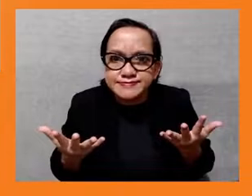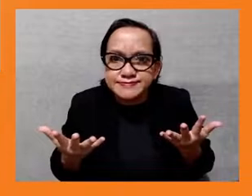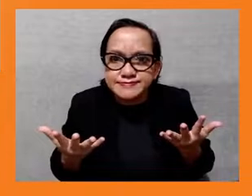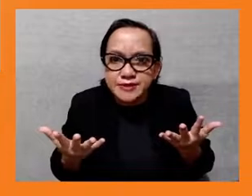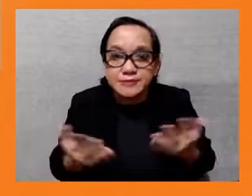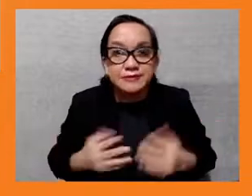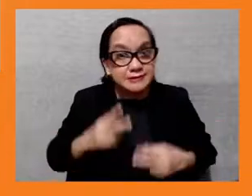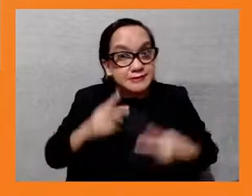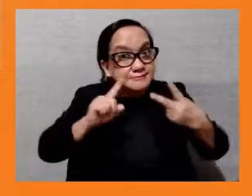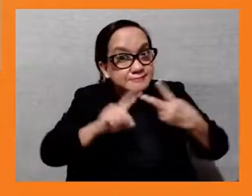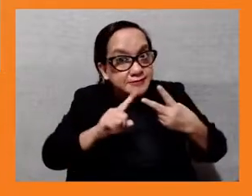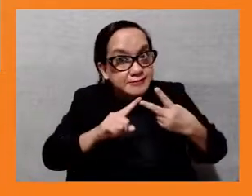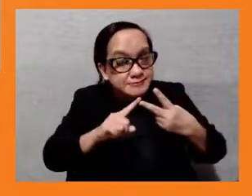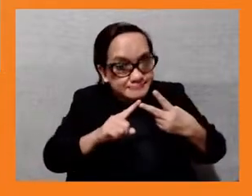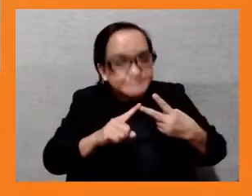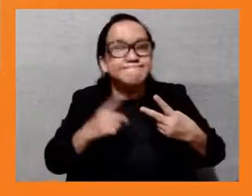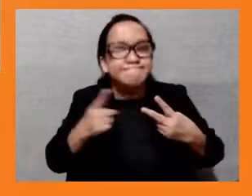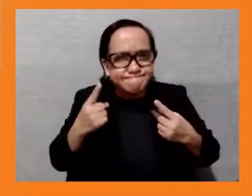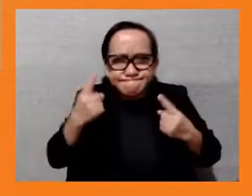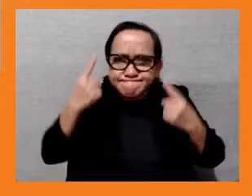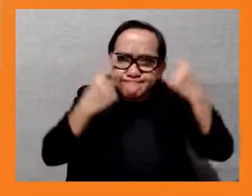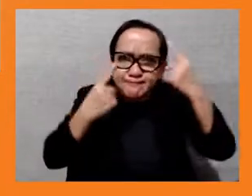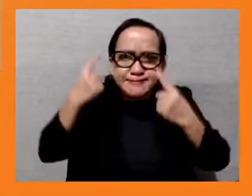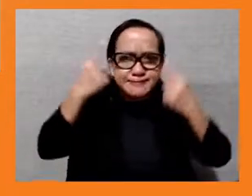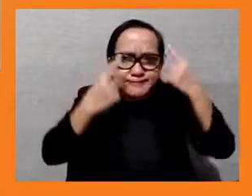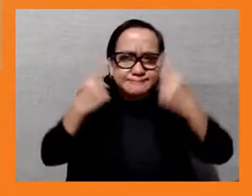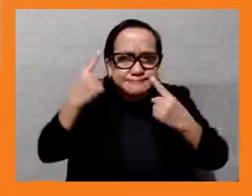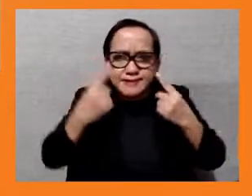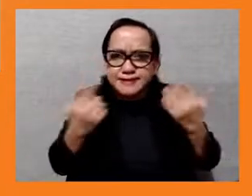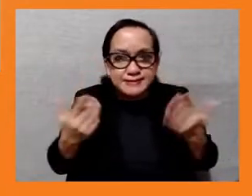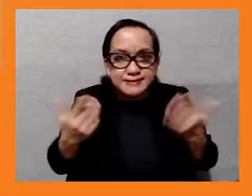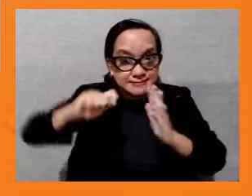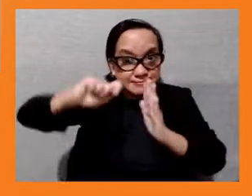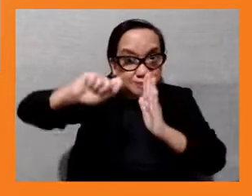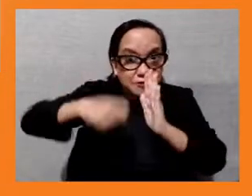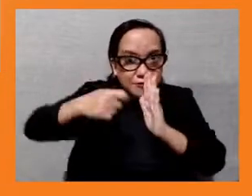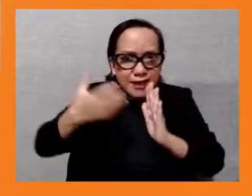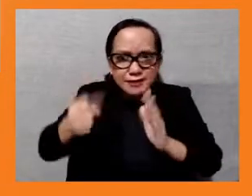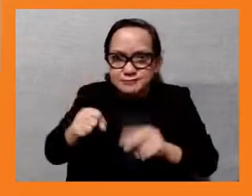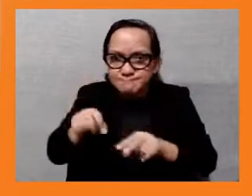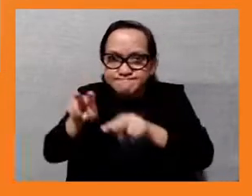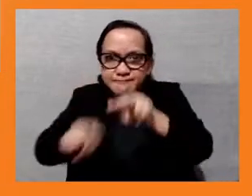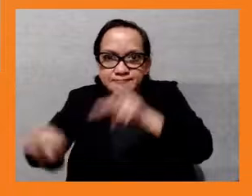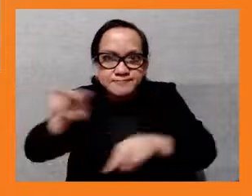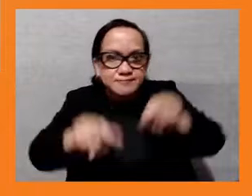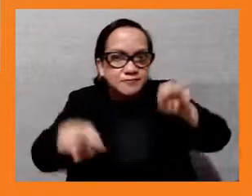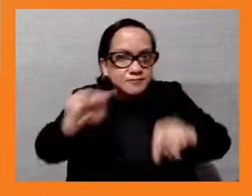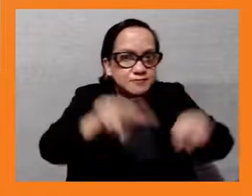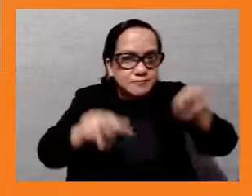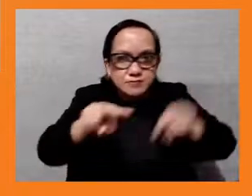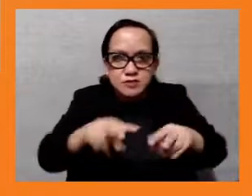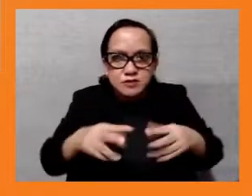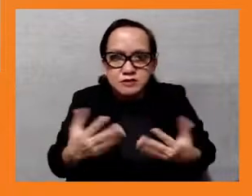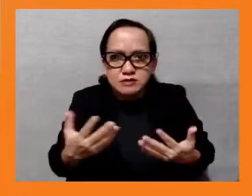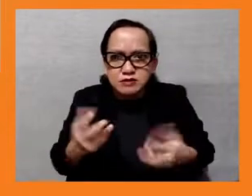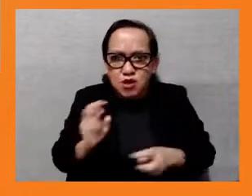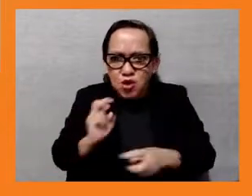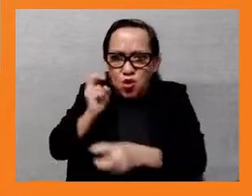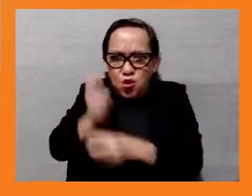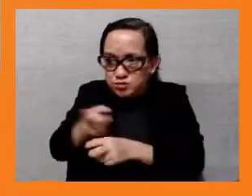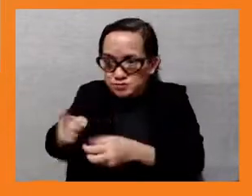Project-affected people, whether they are fishing folk communities, street vendors, or laborers, are not expected to be